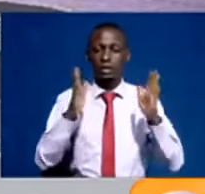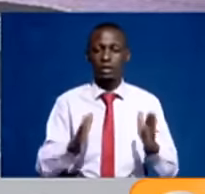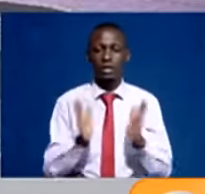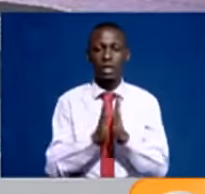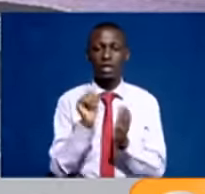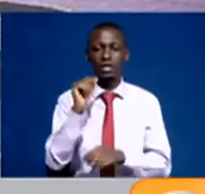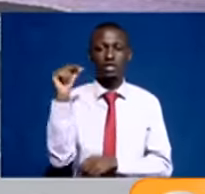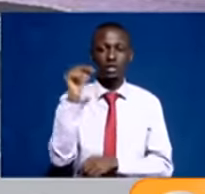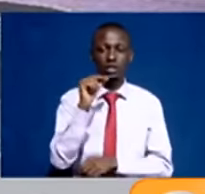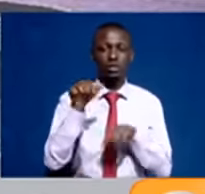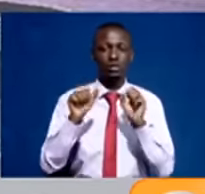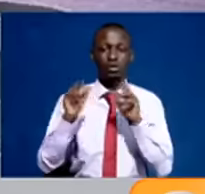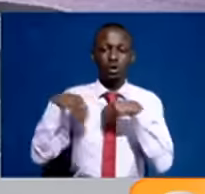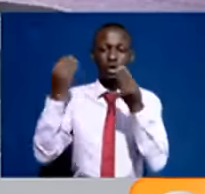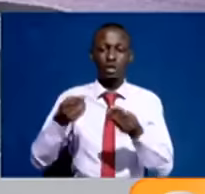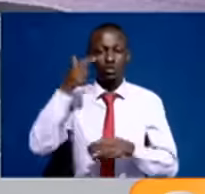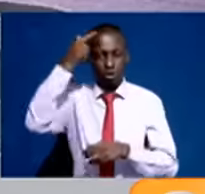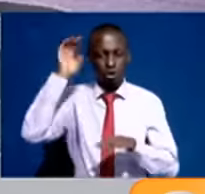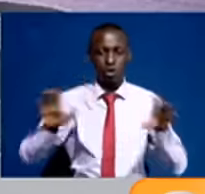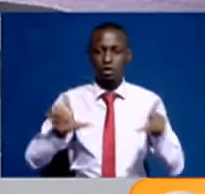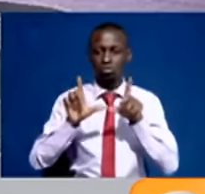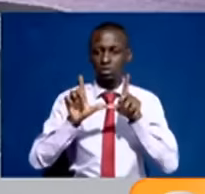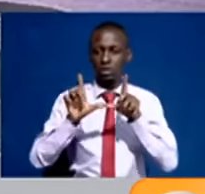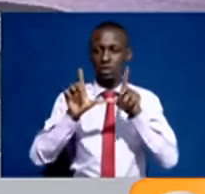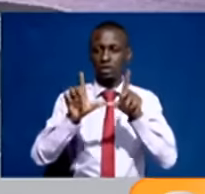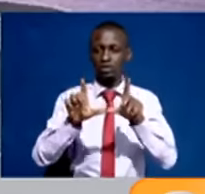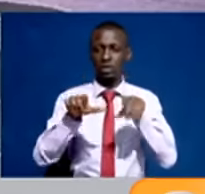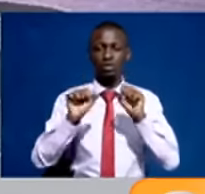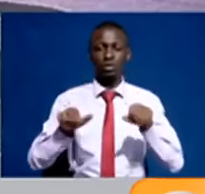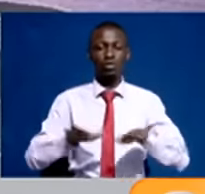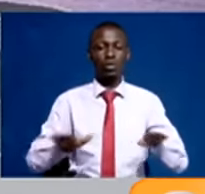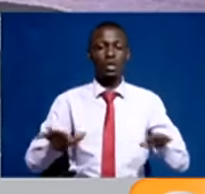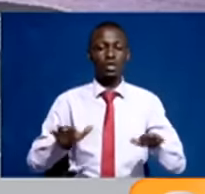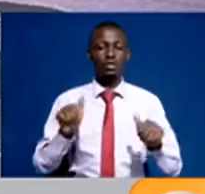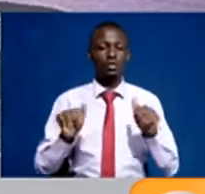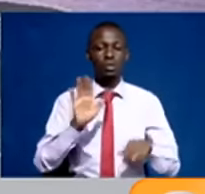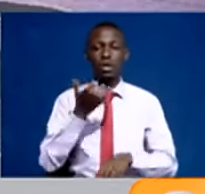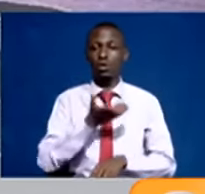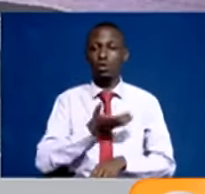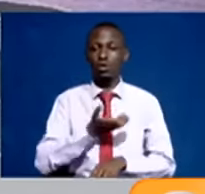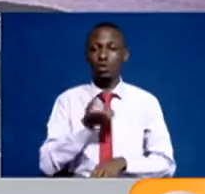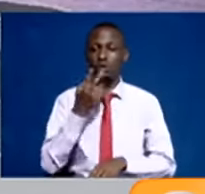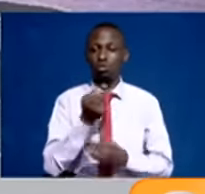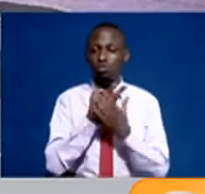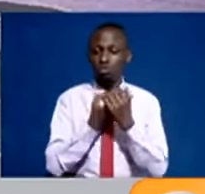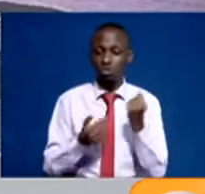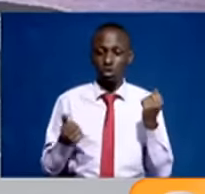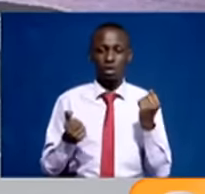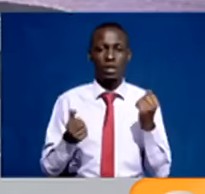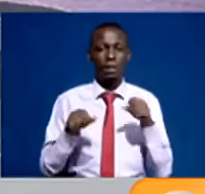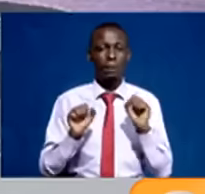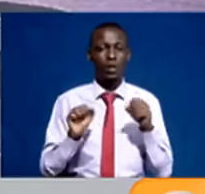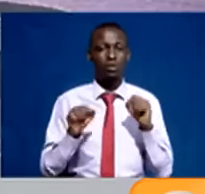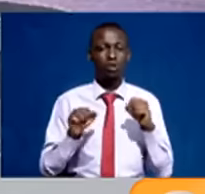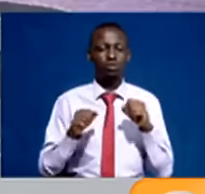attorney general to issue them with the original certificate of title for the piece of land. The duo, who claim joint ownership of the land, are challenging